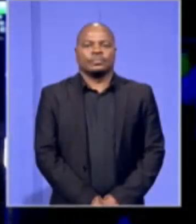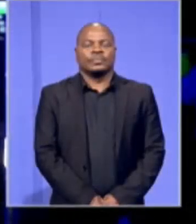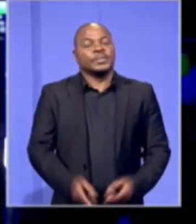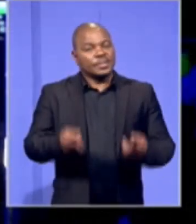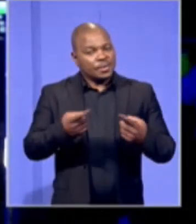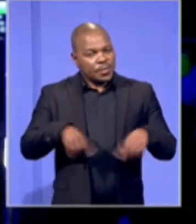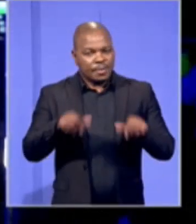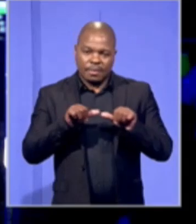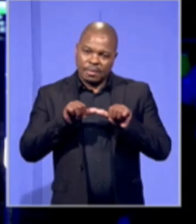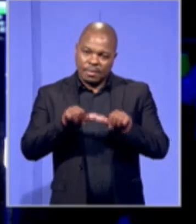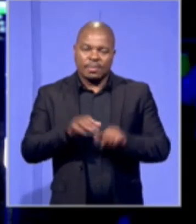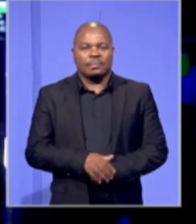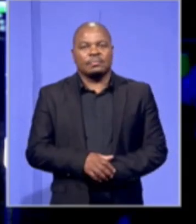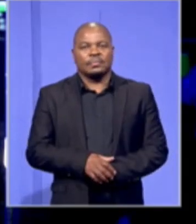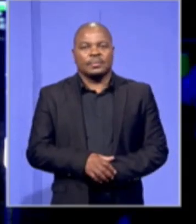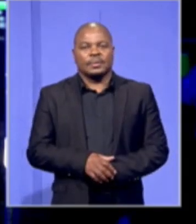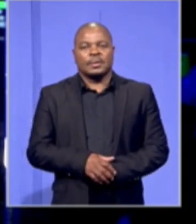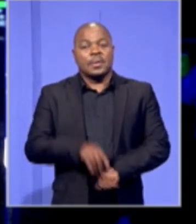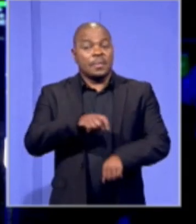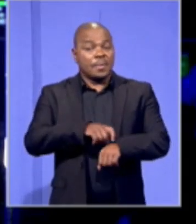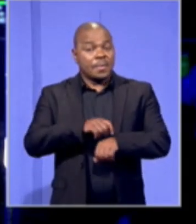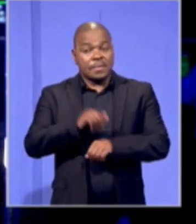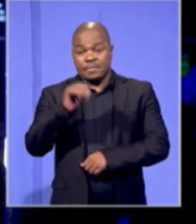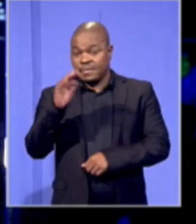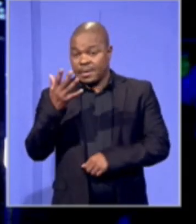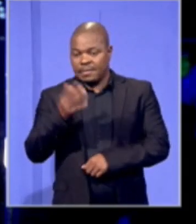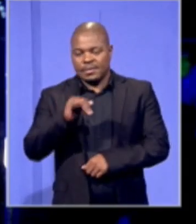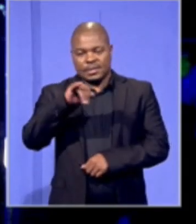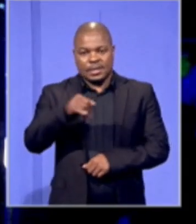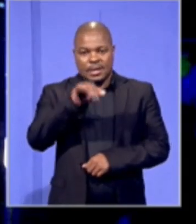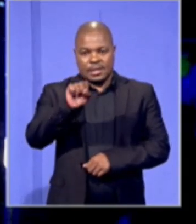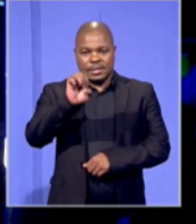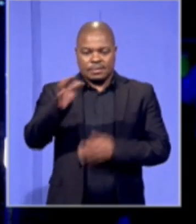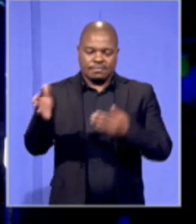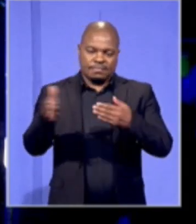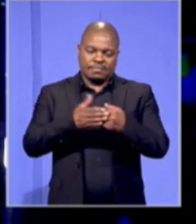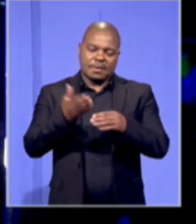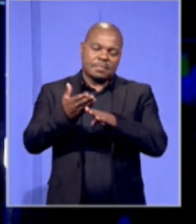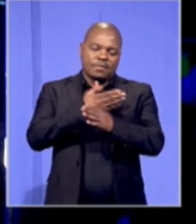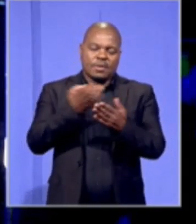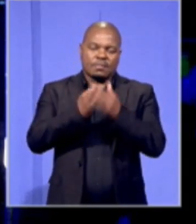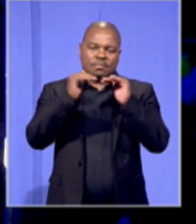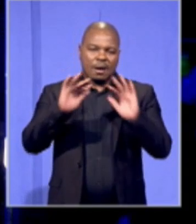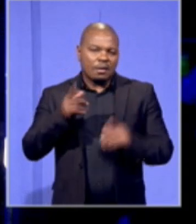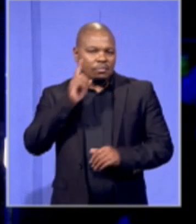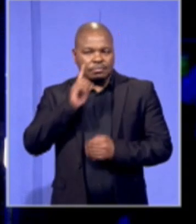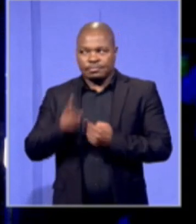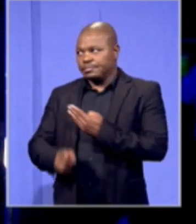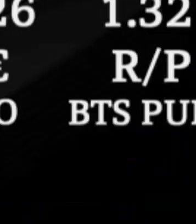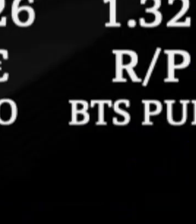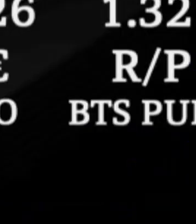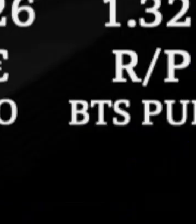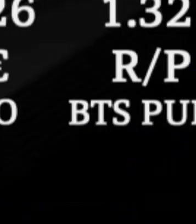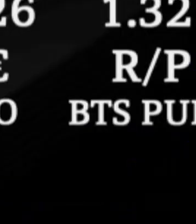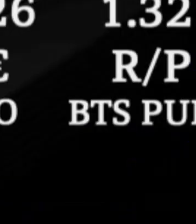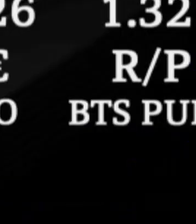Ratela pele leo le jwalo ha re lekolo re na mebaraka e sebeditse jwang ha JSE e ne kwala hore nya bohlano.